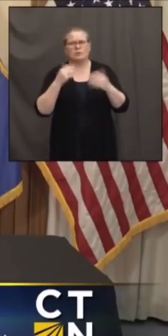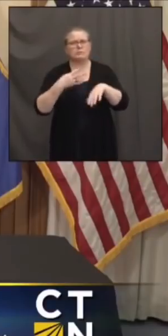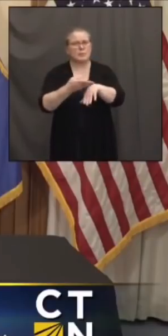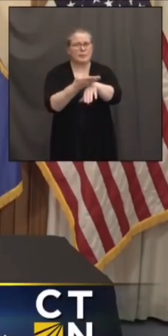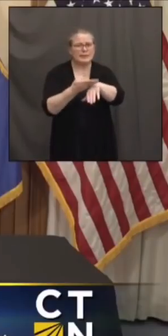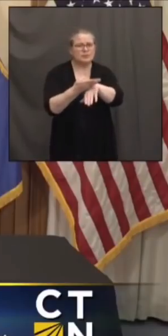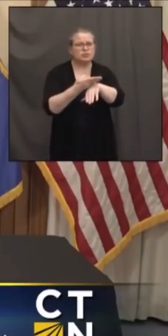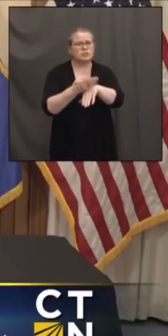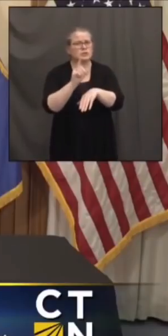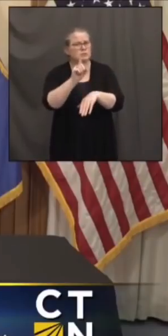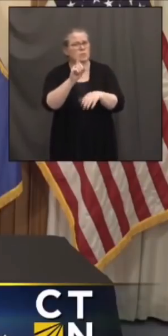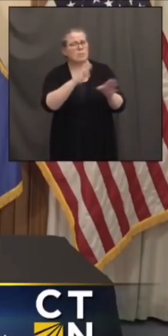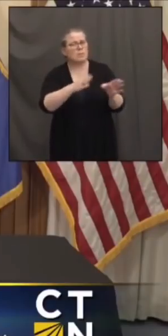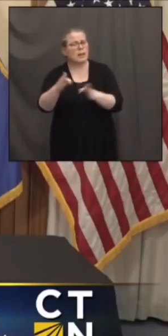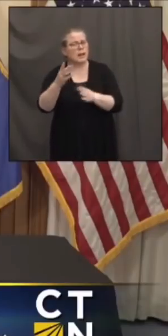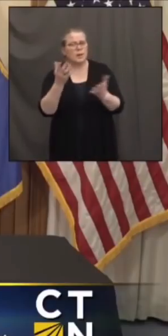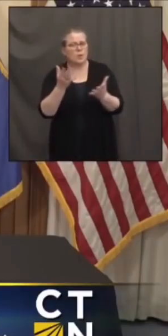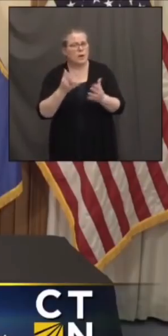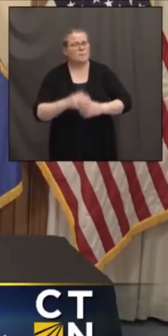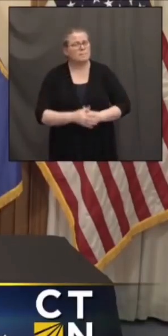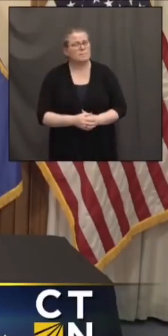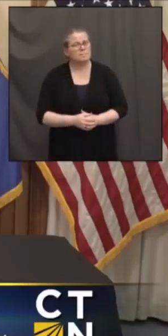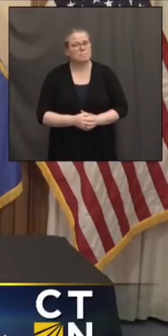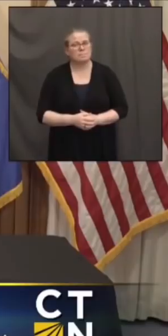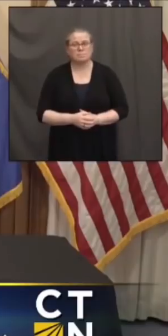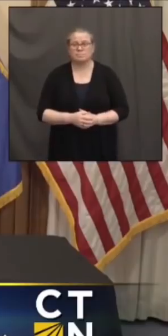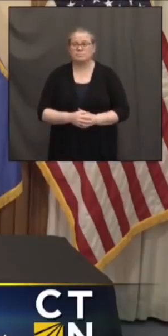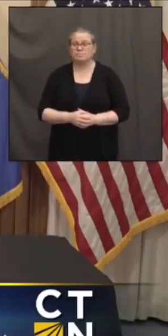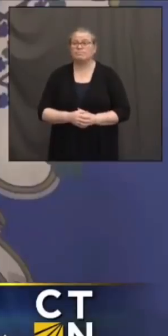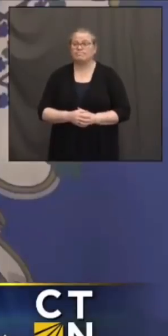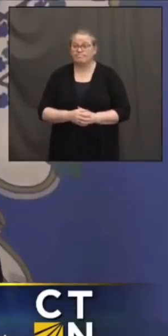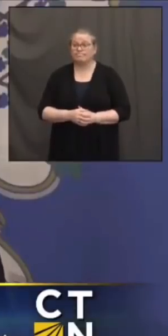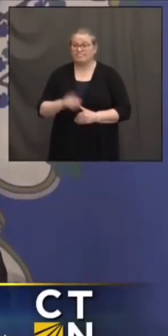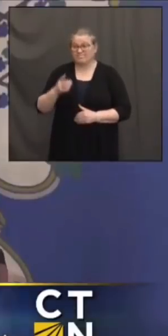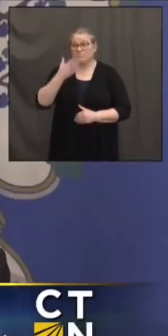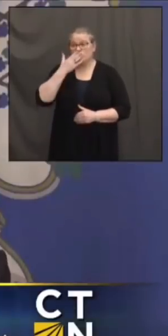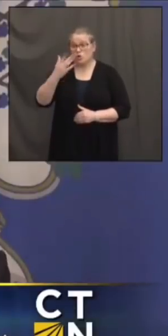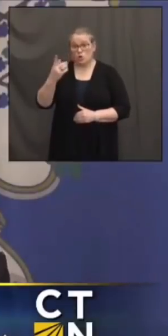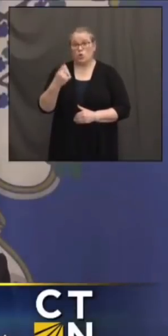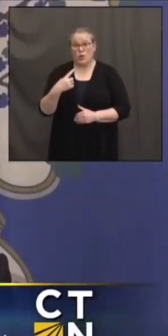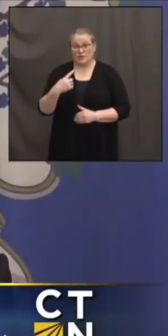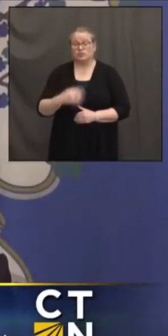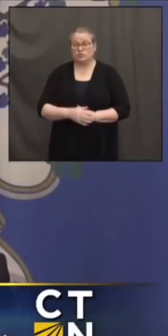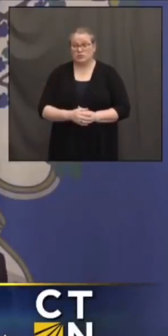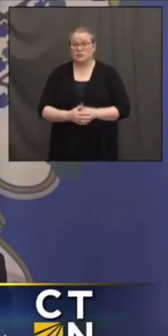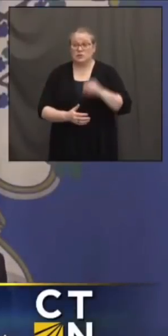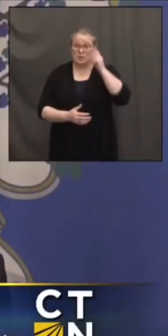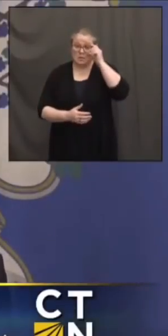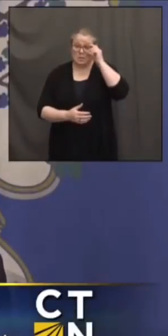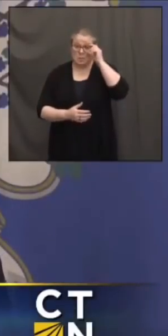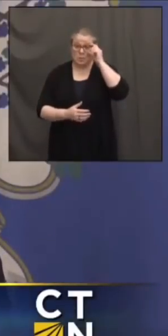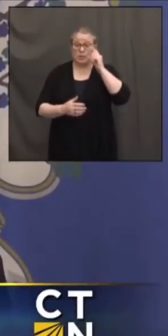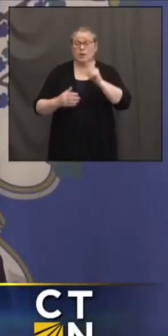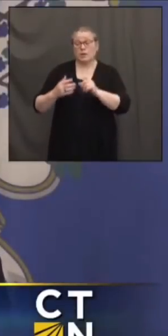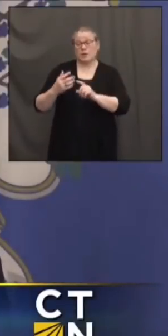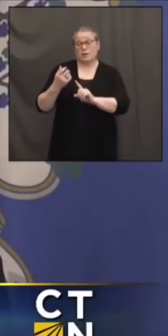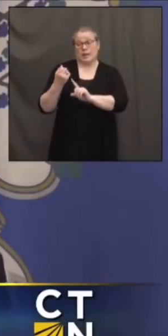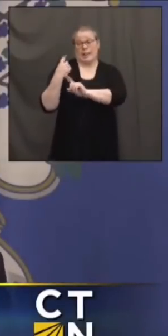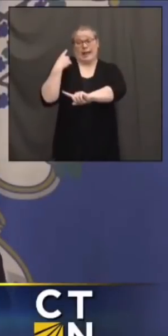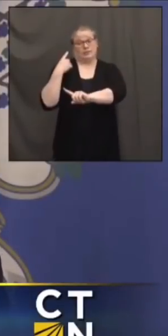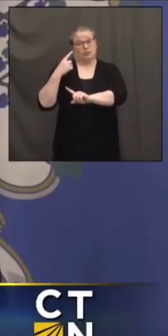at this point? Hugh, that's a really good question. Obviously, we kept our parks open throughout the